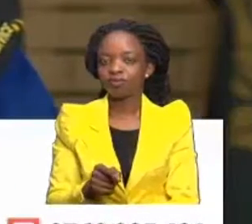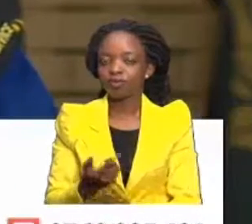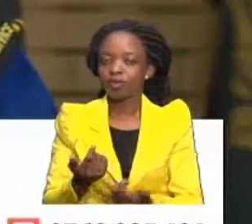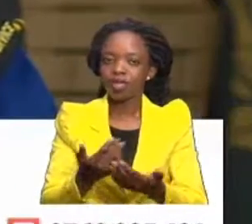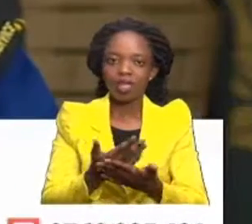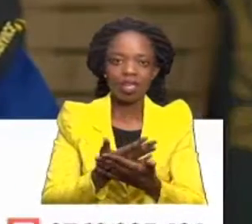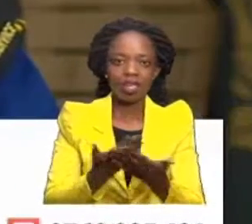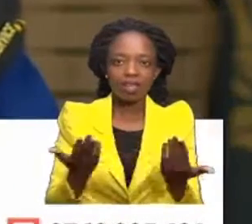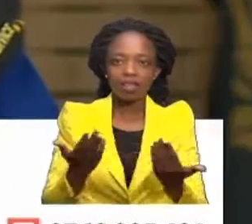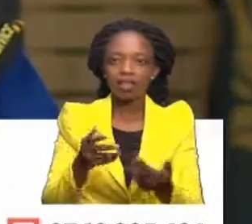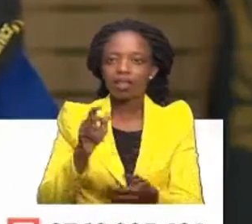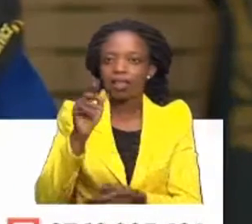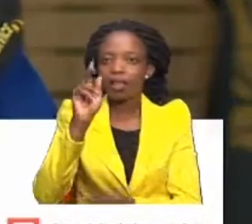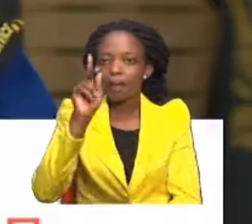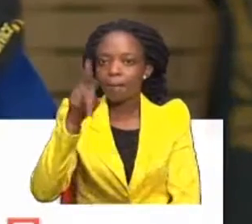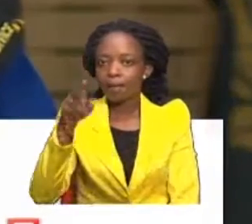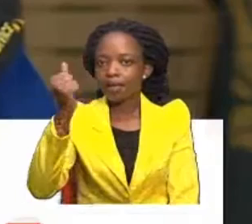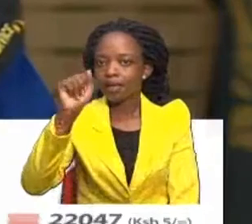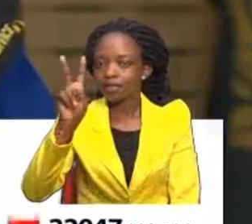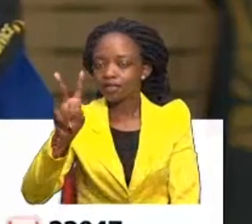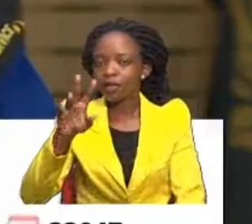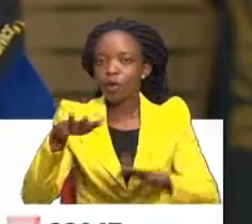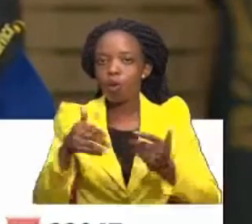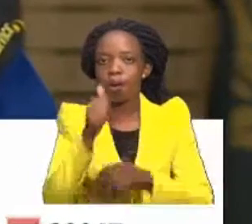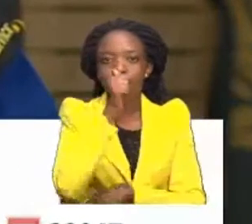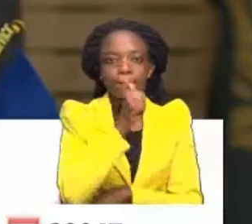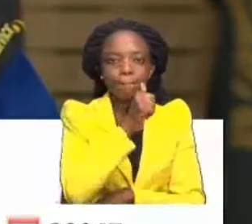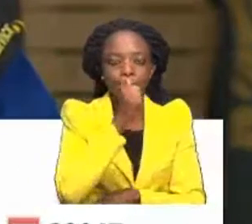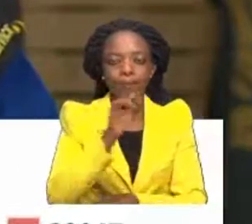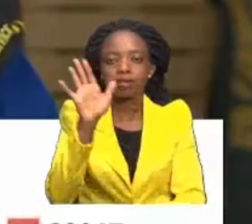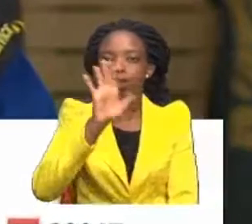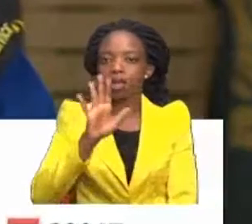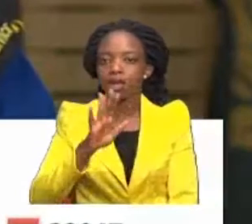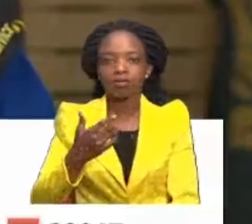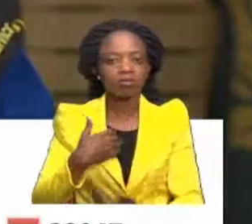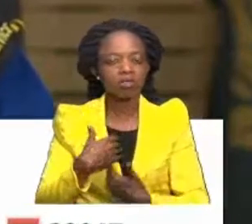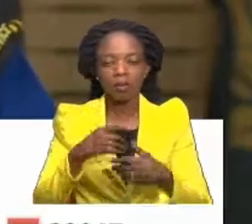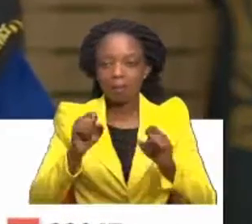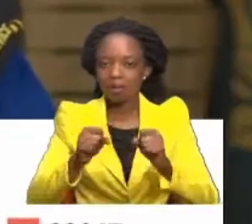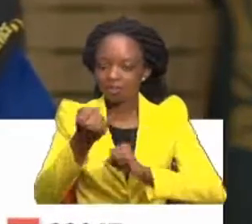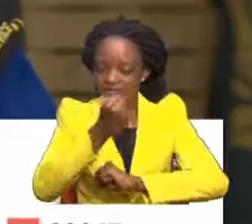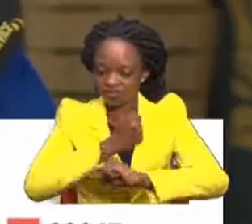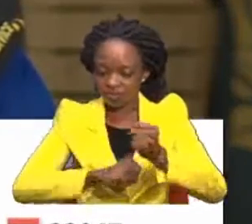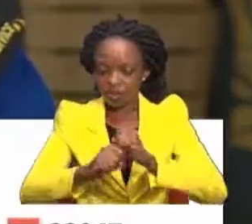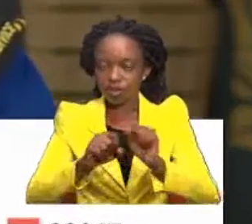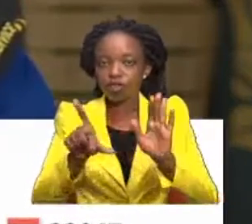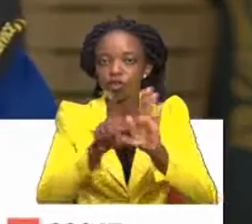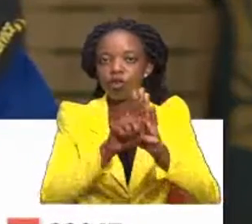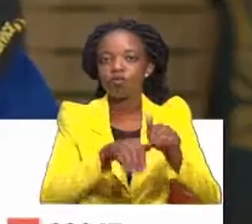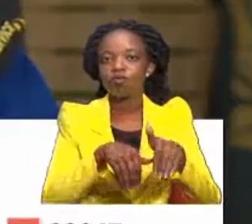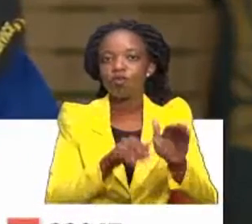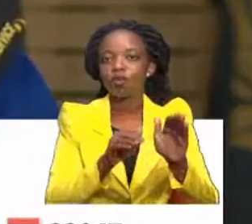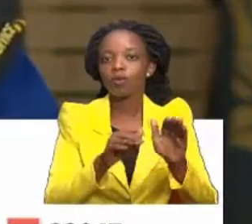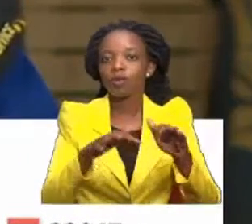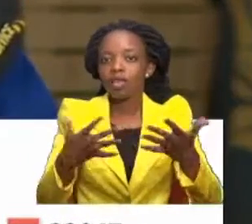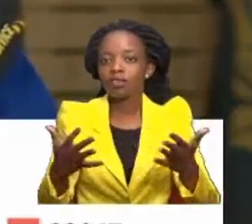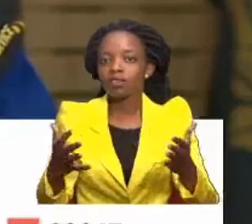regardless PSV or private vehicle, will also take action. If it is a